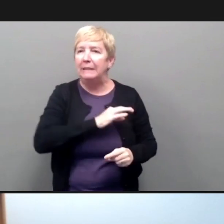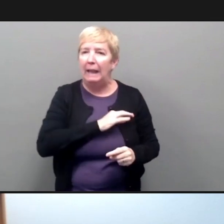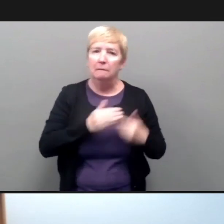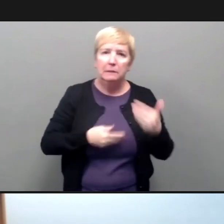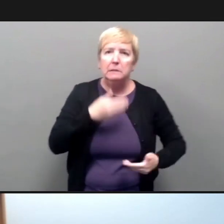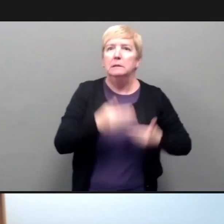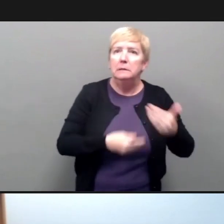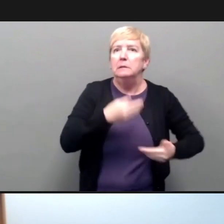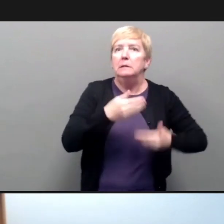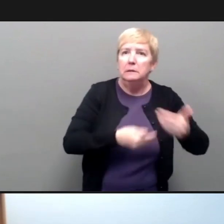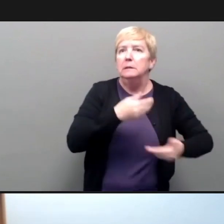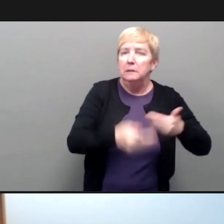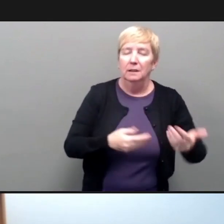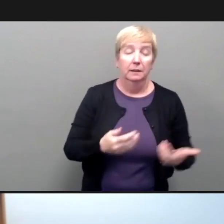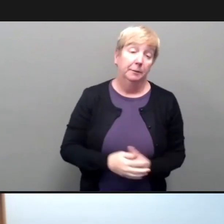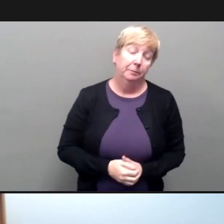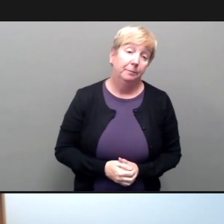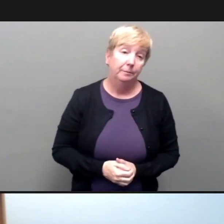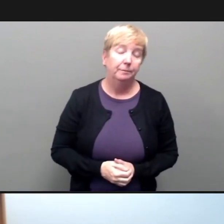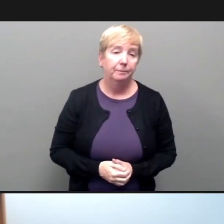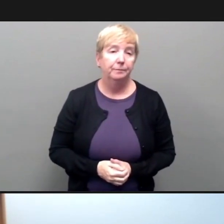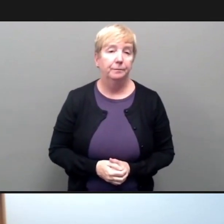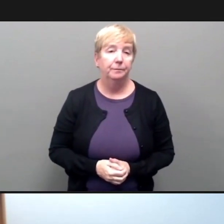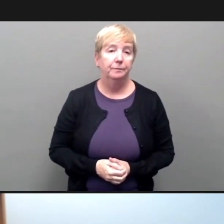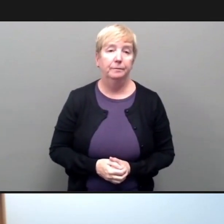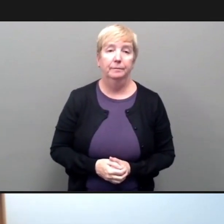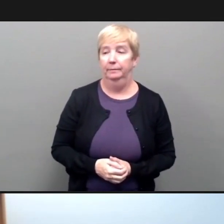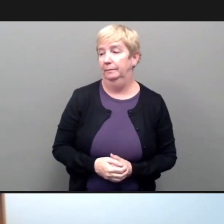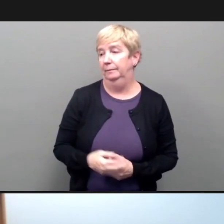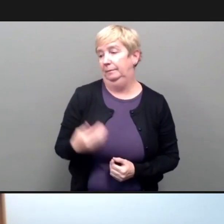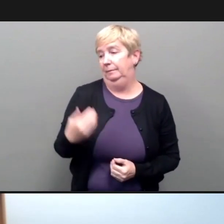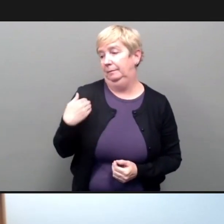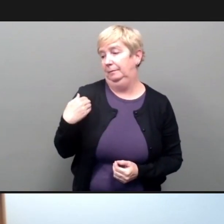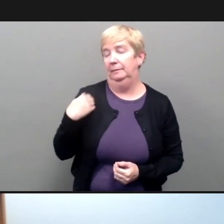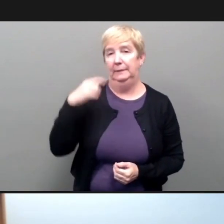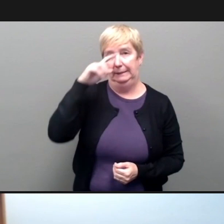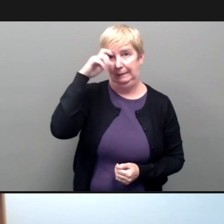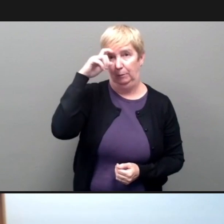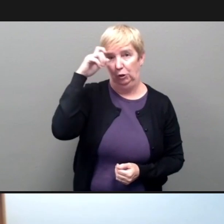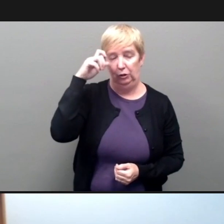going. And, you know, in the summer, like in